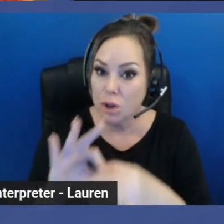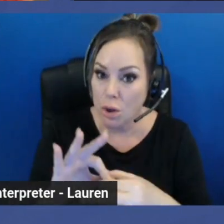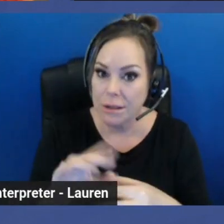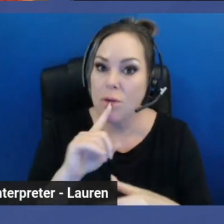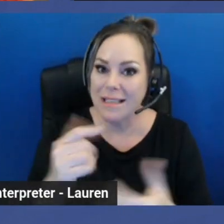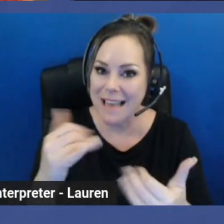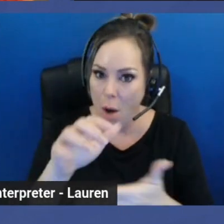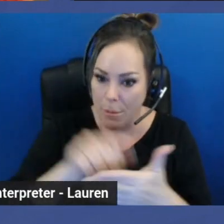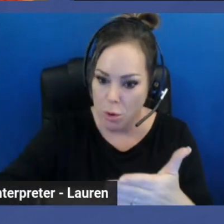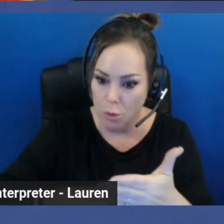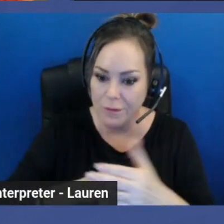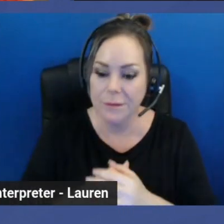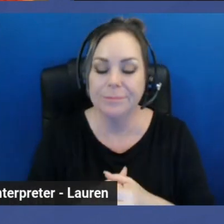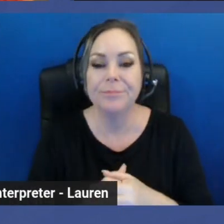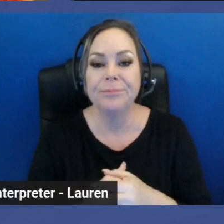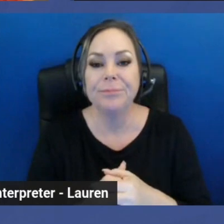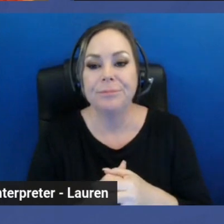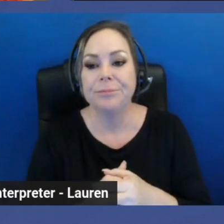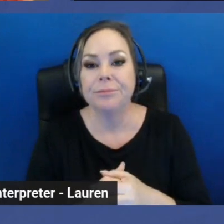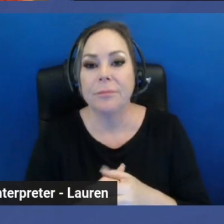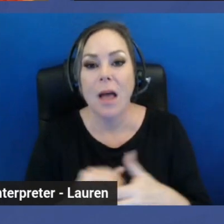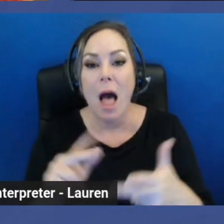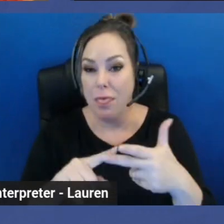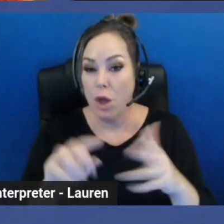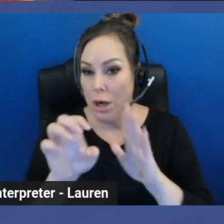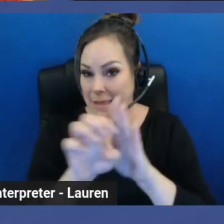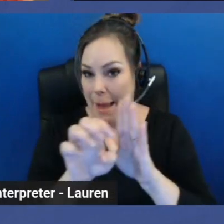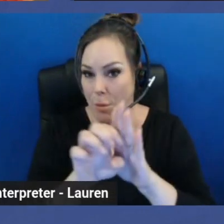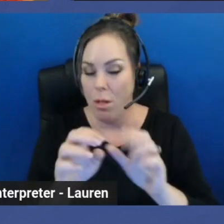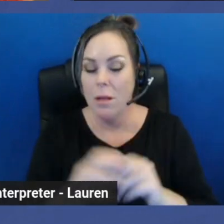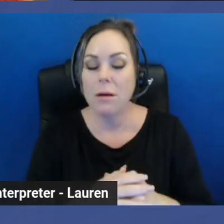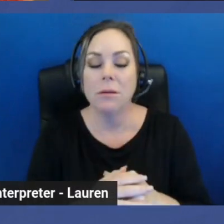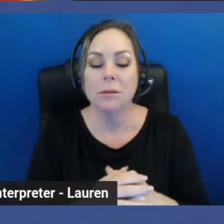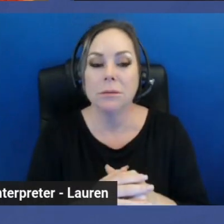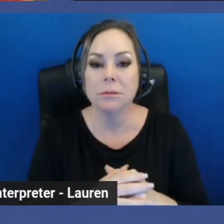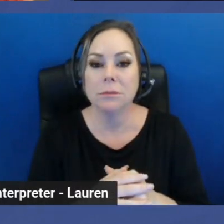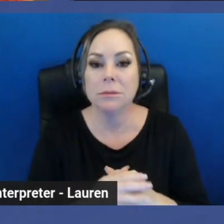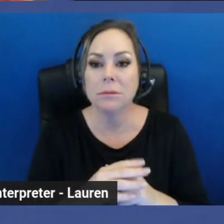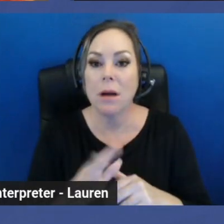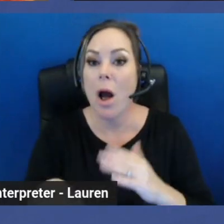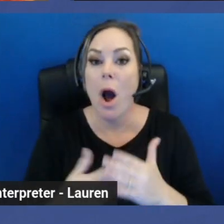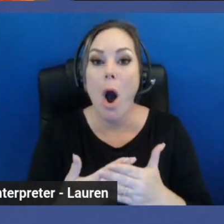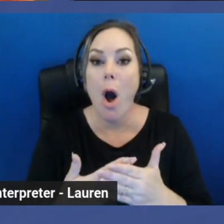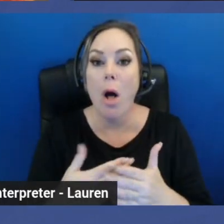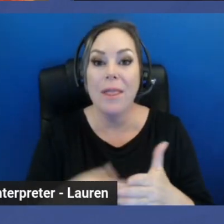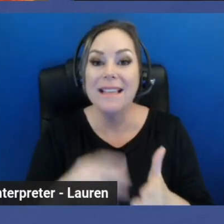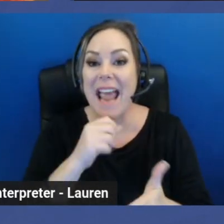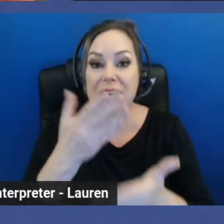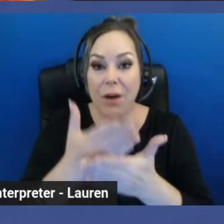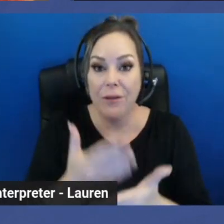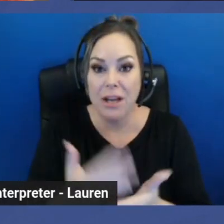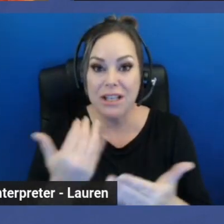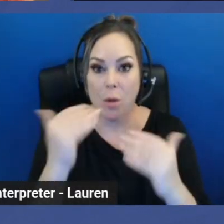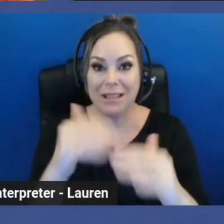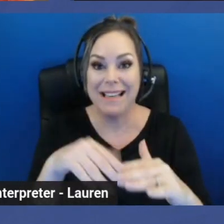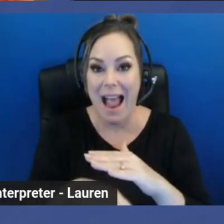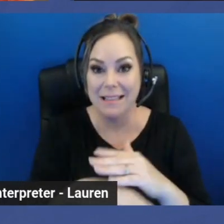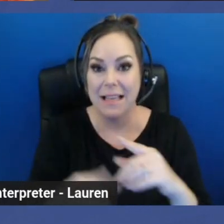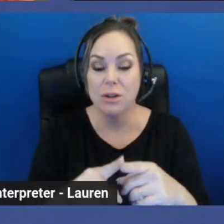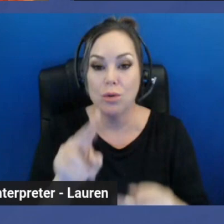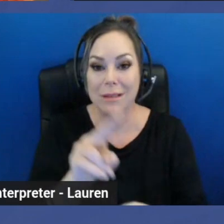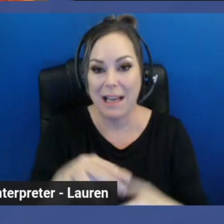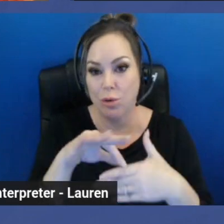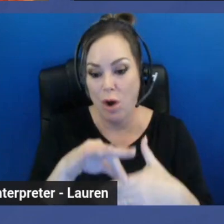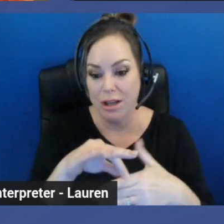being removed. A third example is, all of this age verification that's now restricting access to sexual